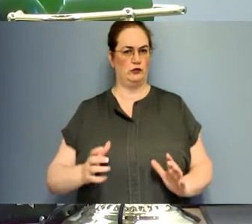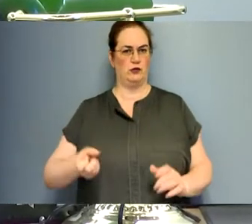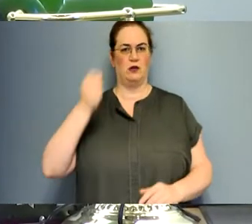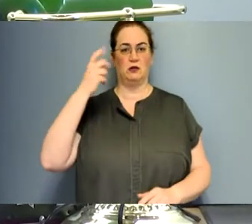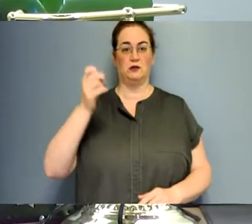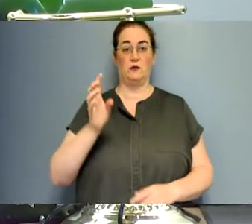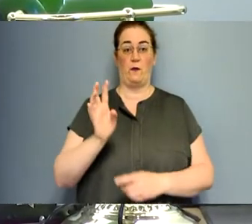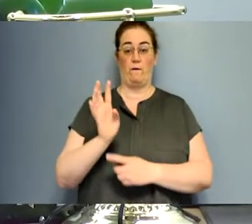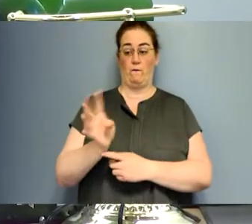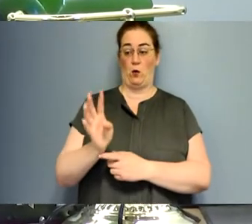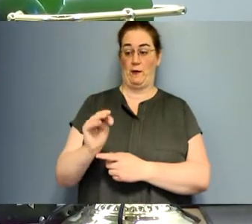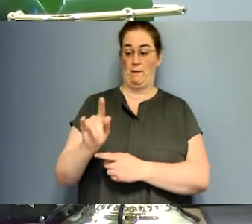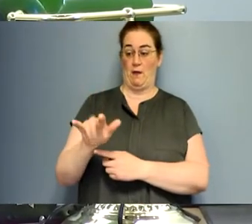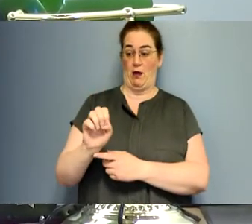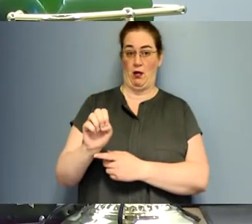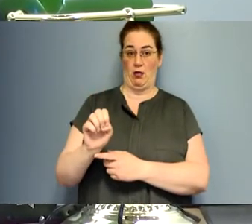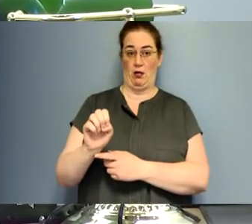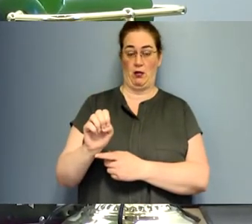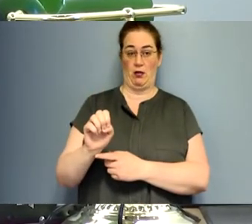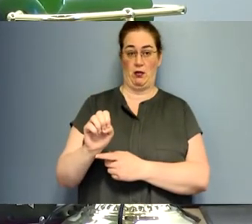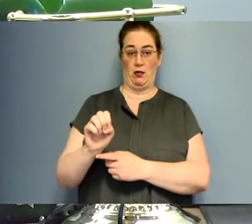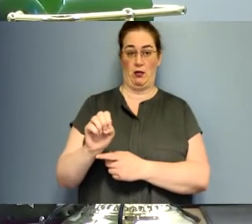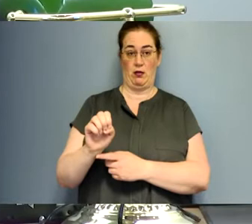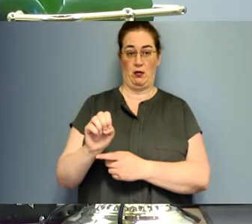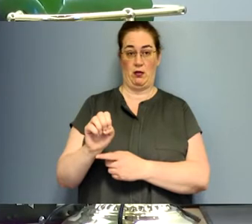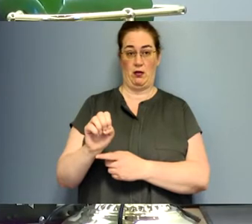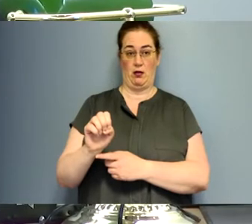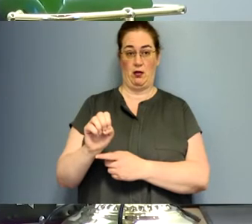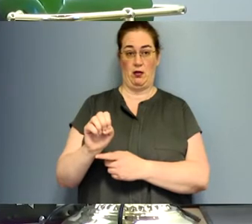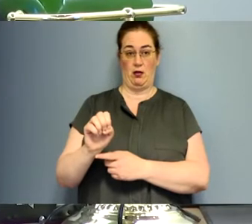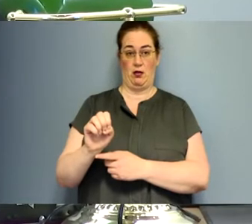four-minute mile was at one point an